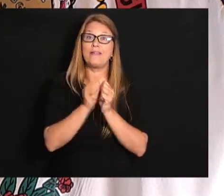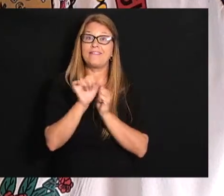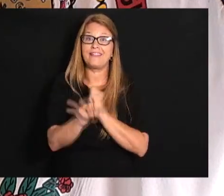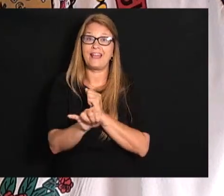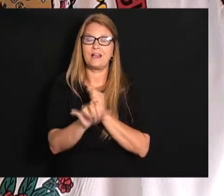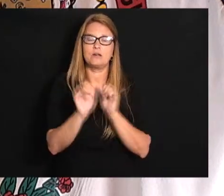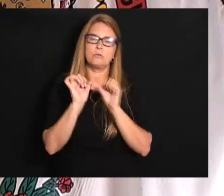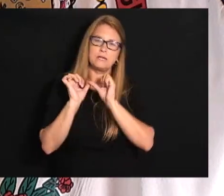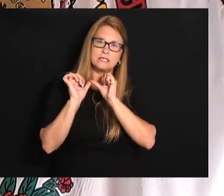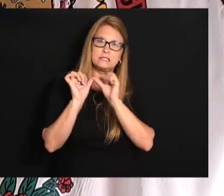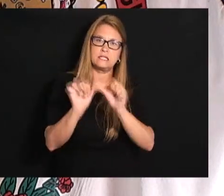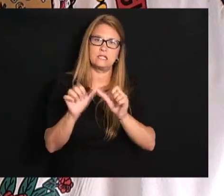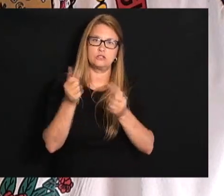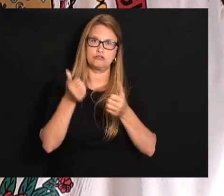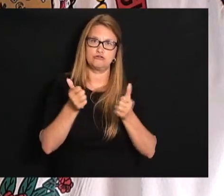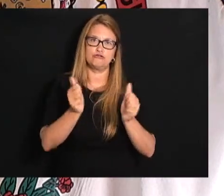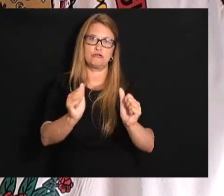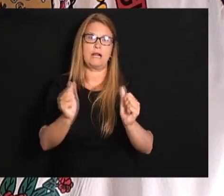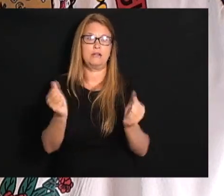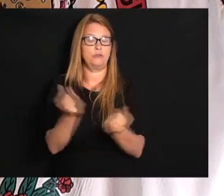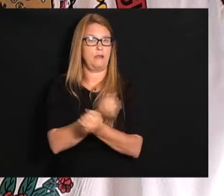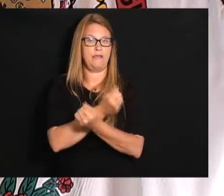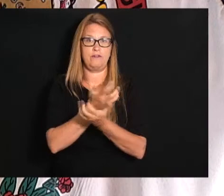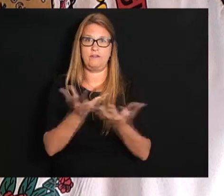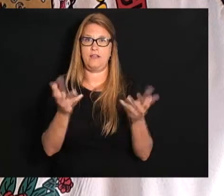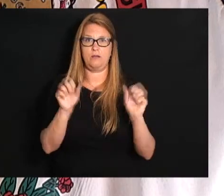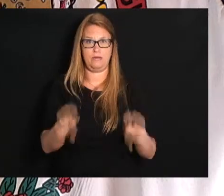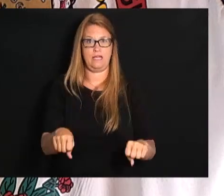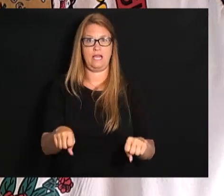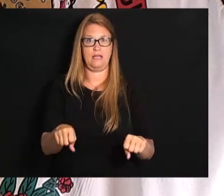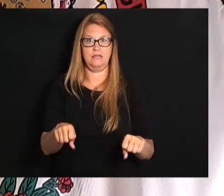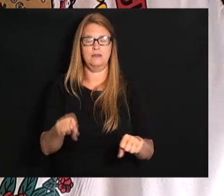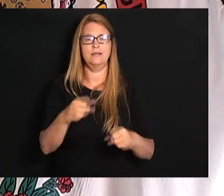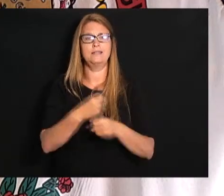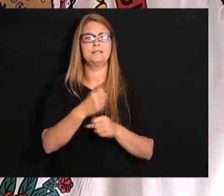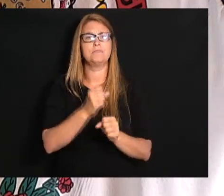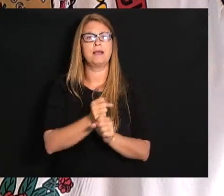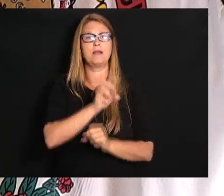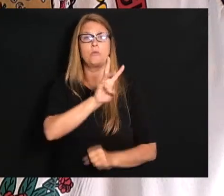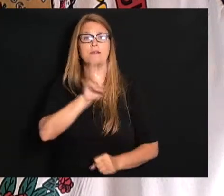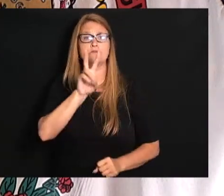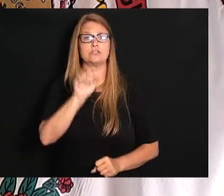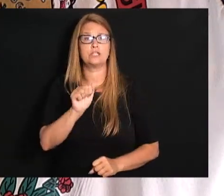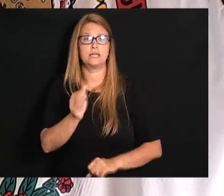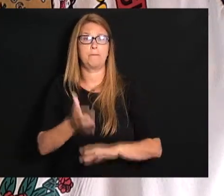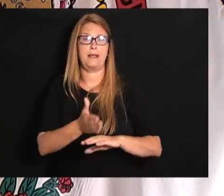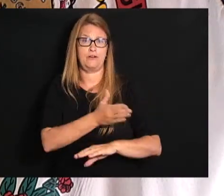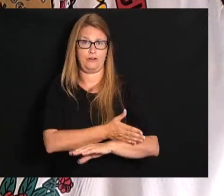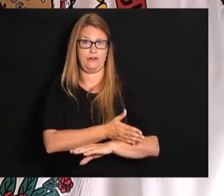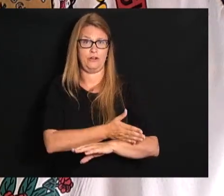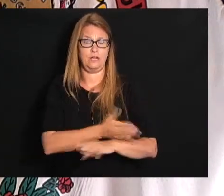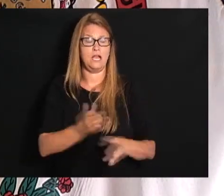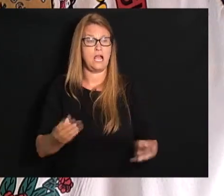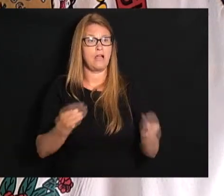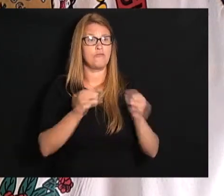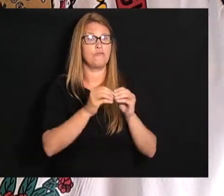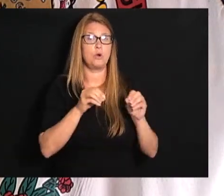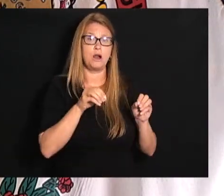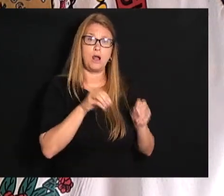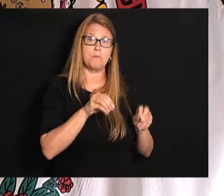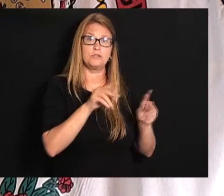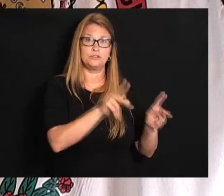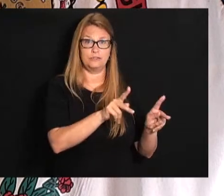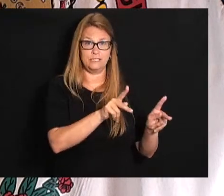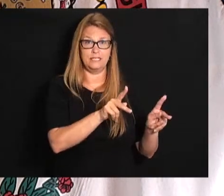we continue to try to do everything we possibly can to make West Virginia better, have more and more opportunities to West